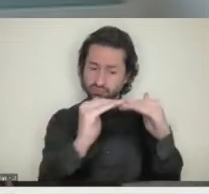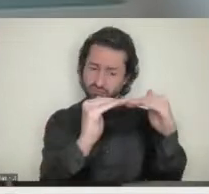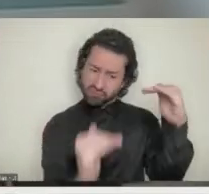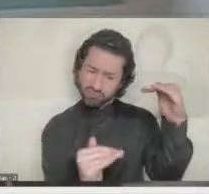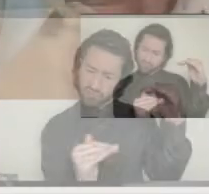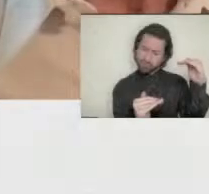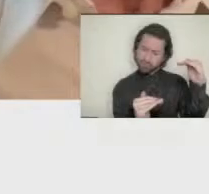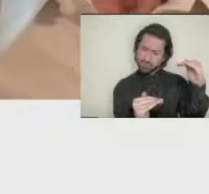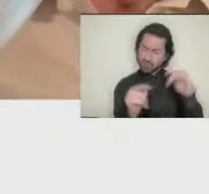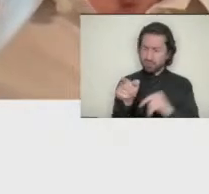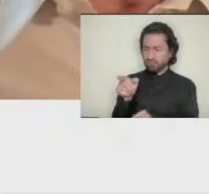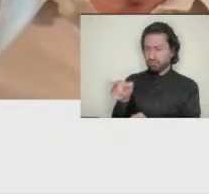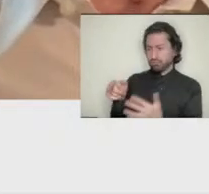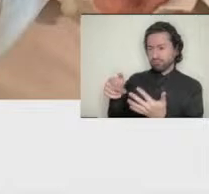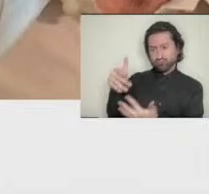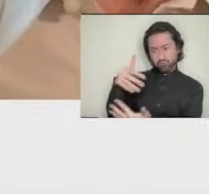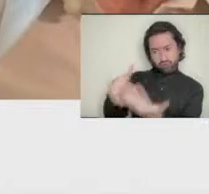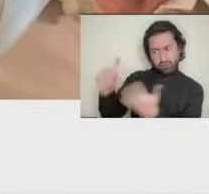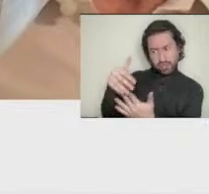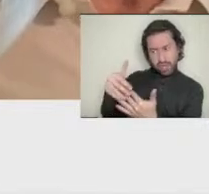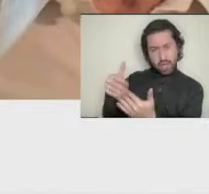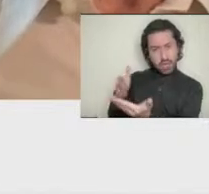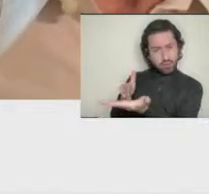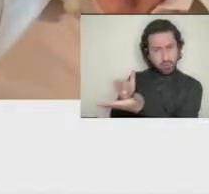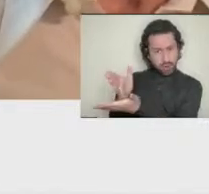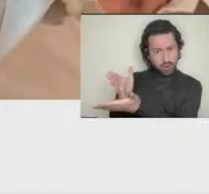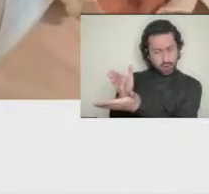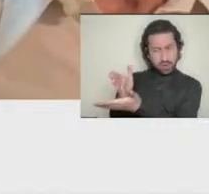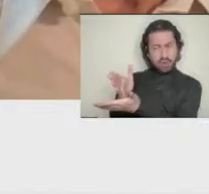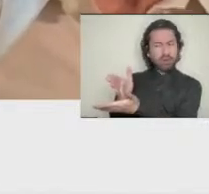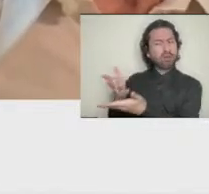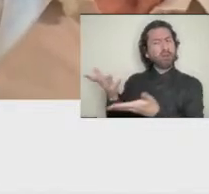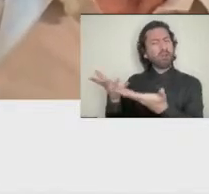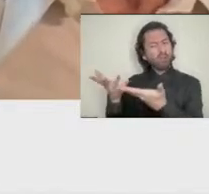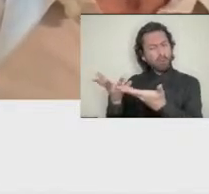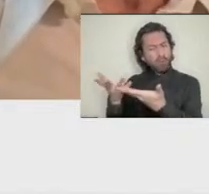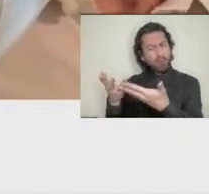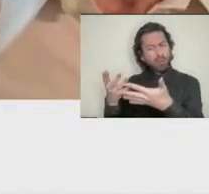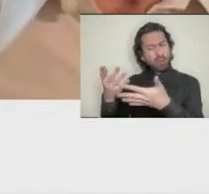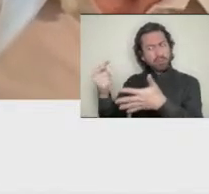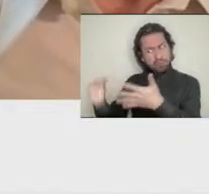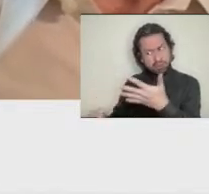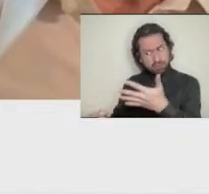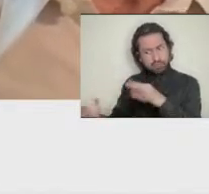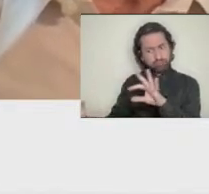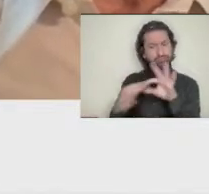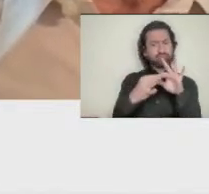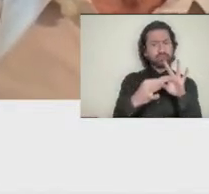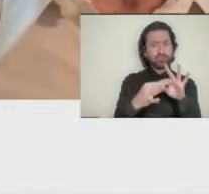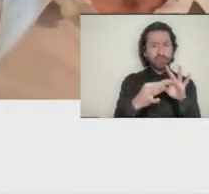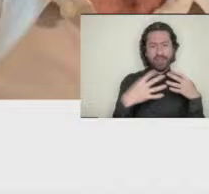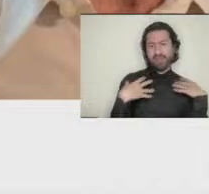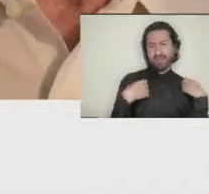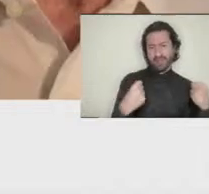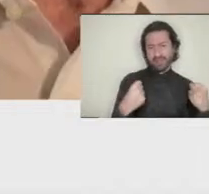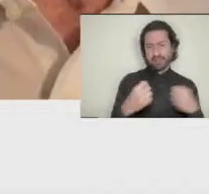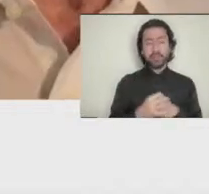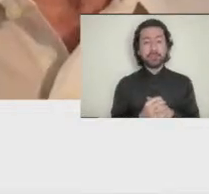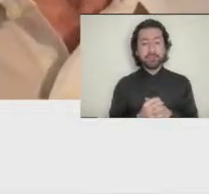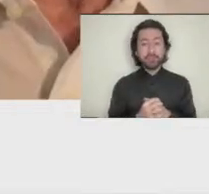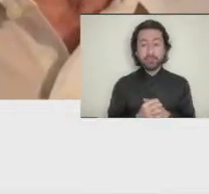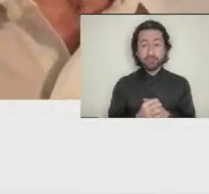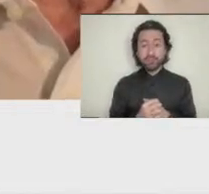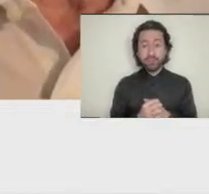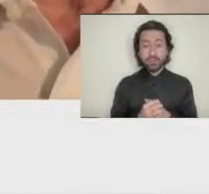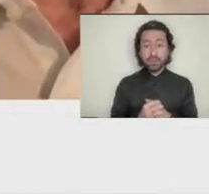health. The opening line of my book, The Health Gap, was why treat people and send them back